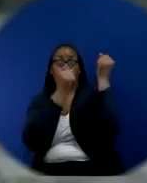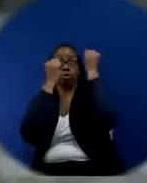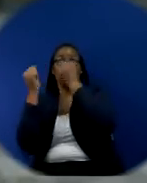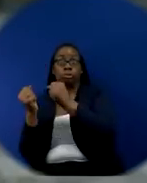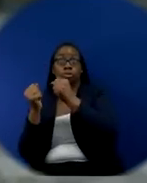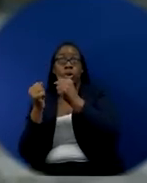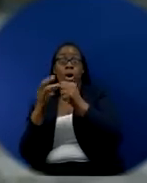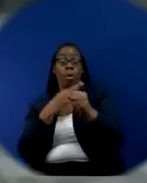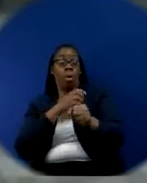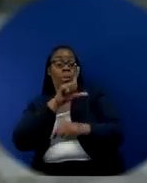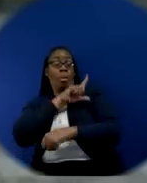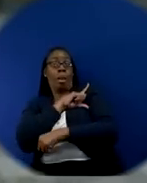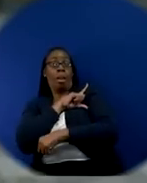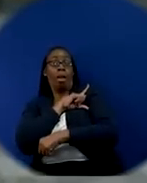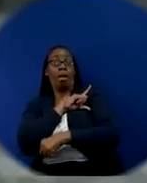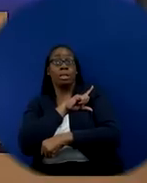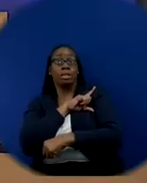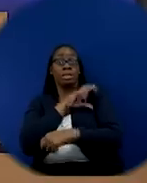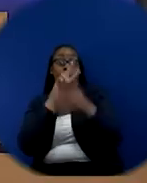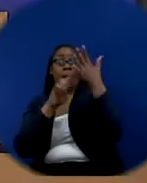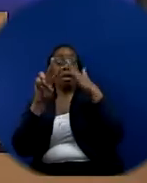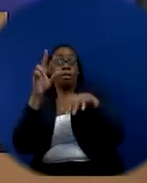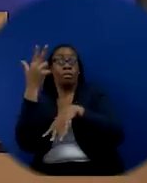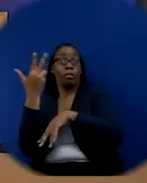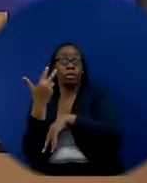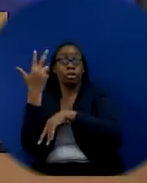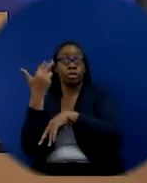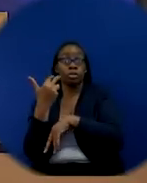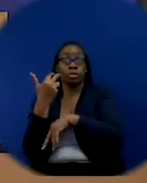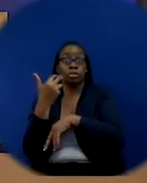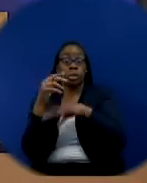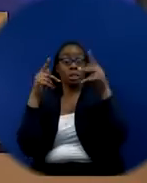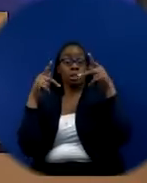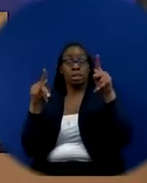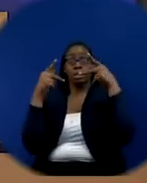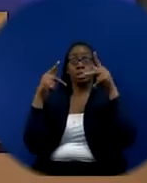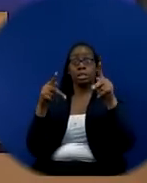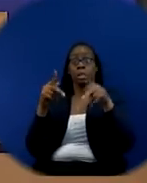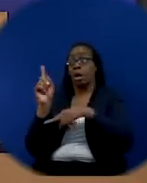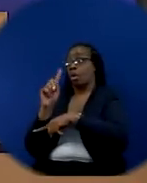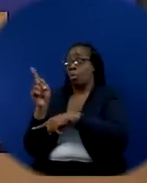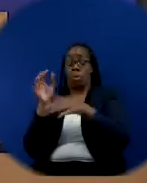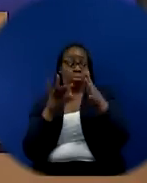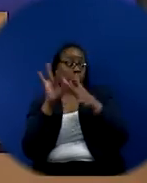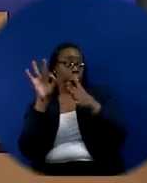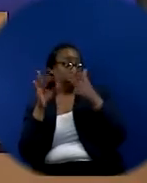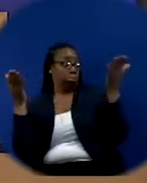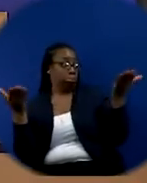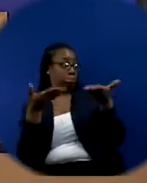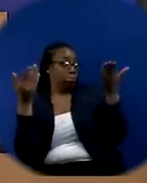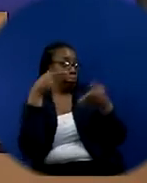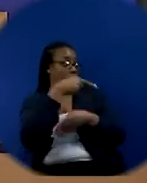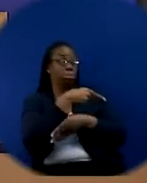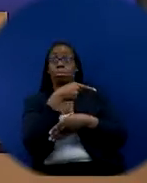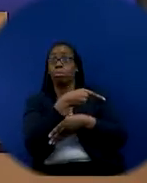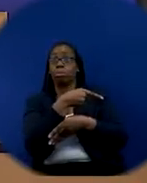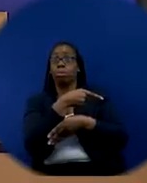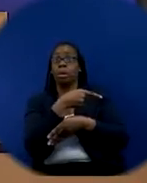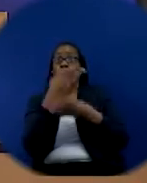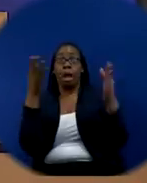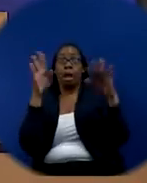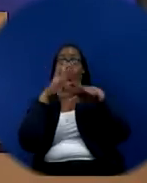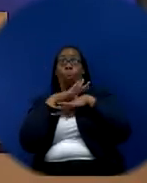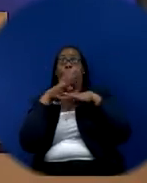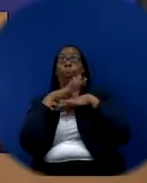Lawson, by telling us in verse 3 that this dinner party where they find themselves is a dinner party that is